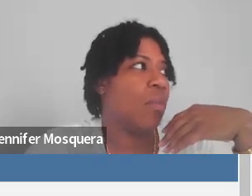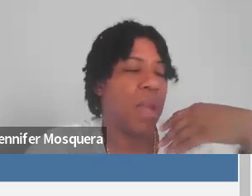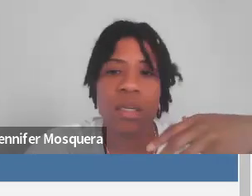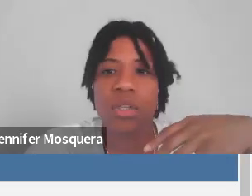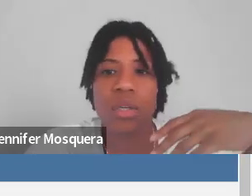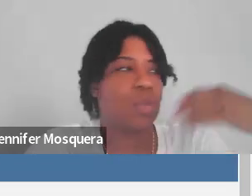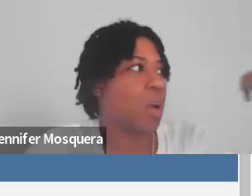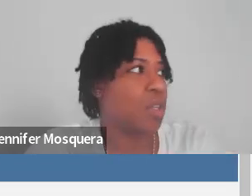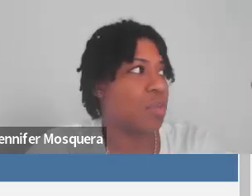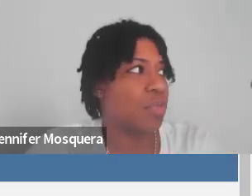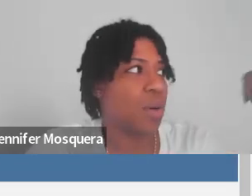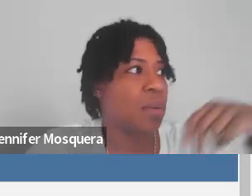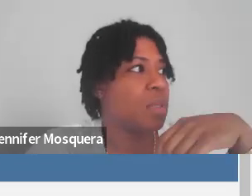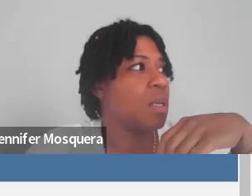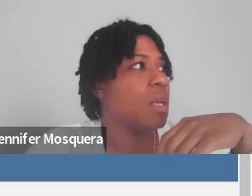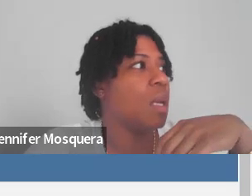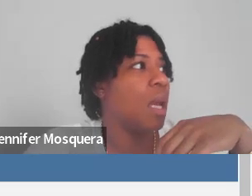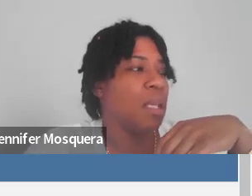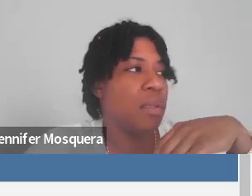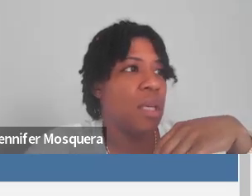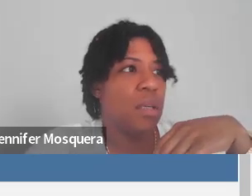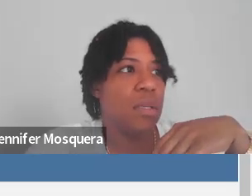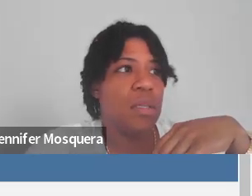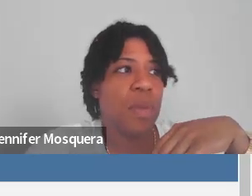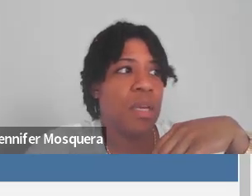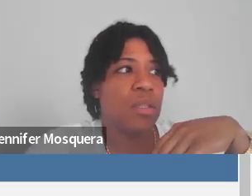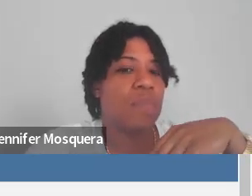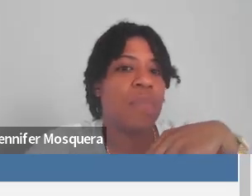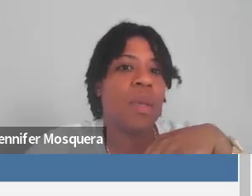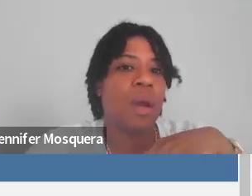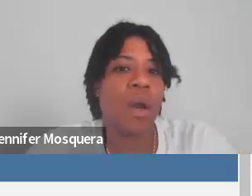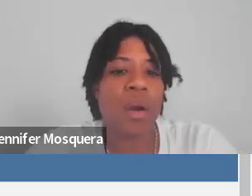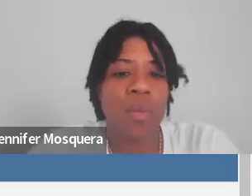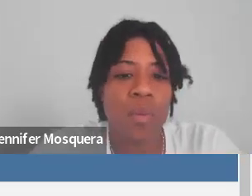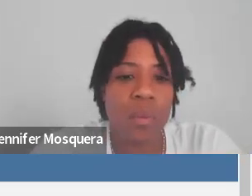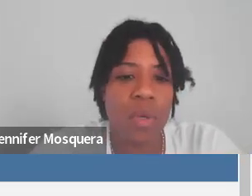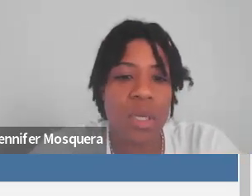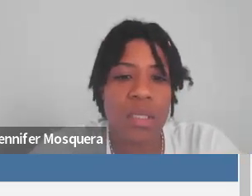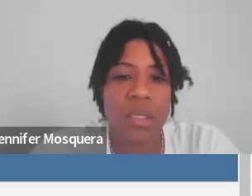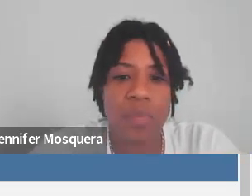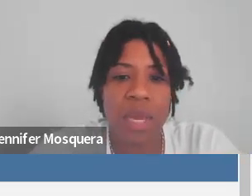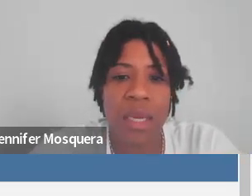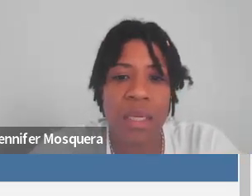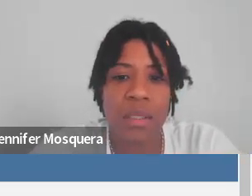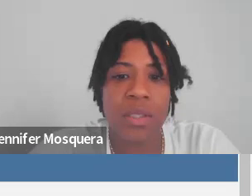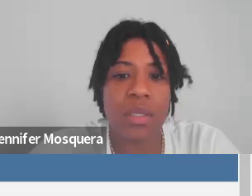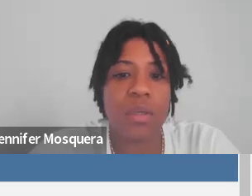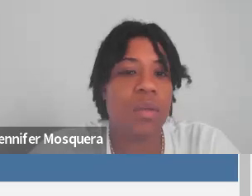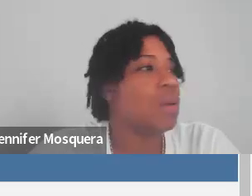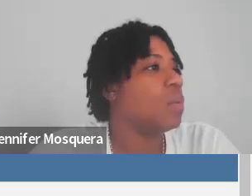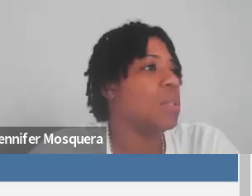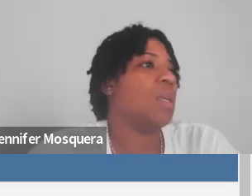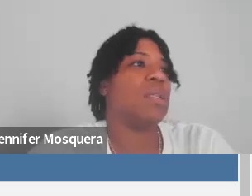to manage under projects and programs, and it'll take you to this page. Once you get to this